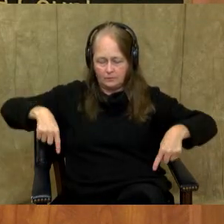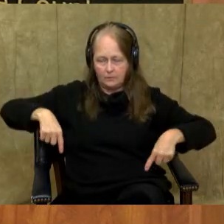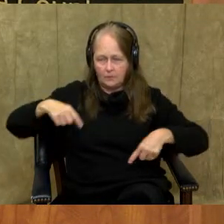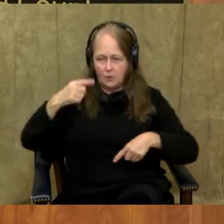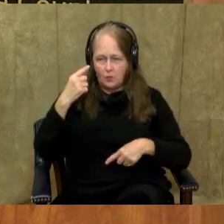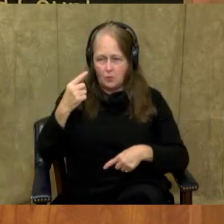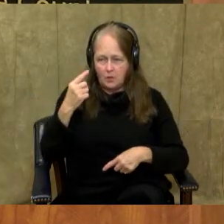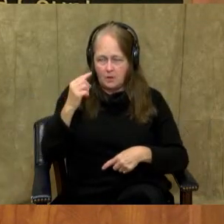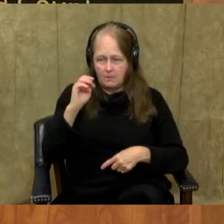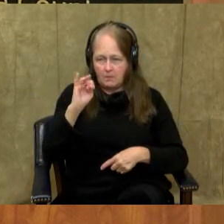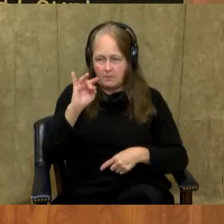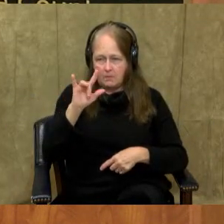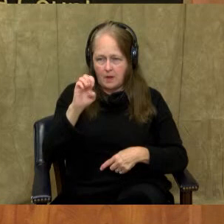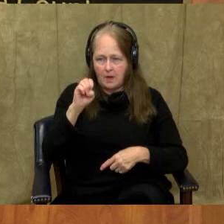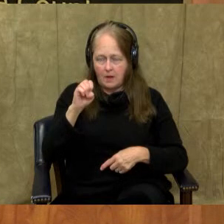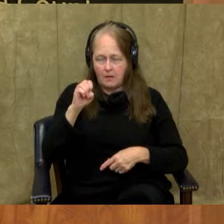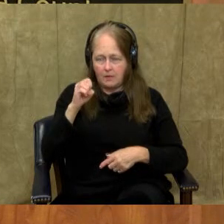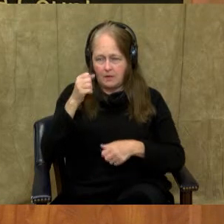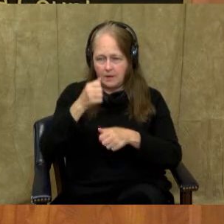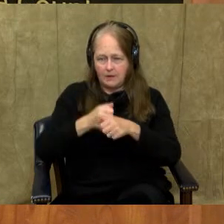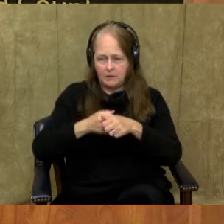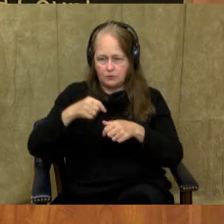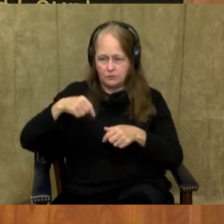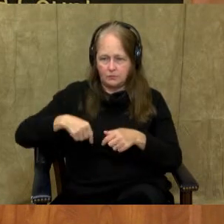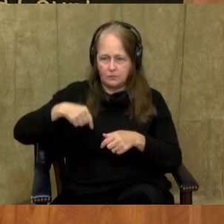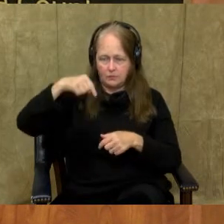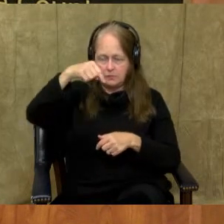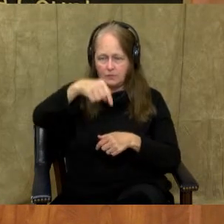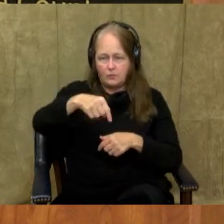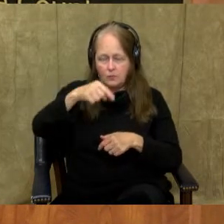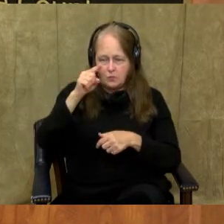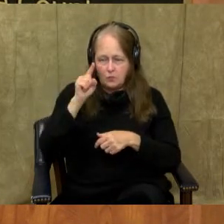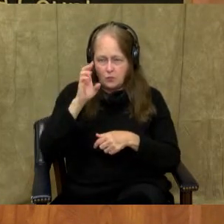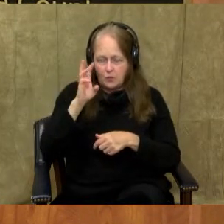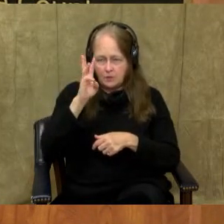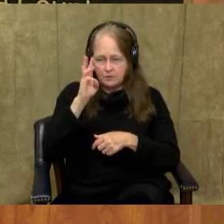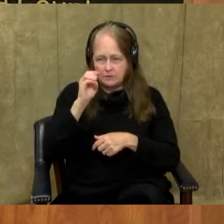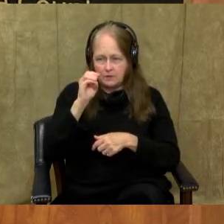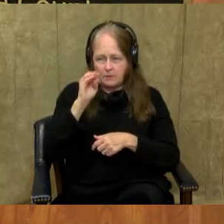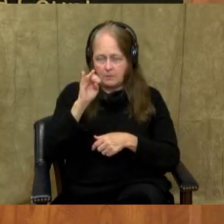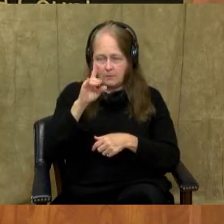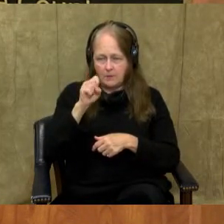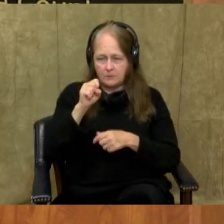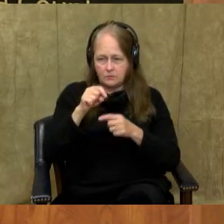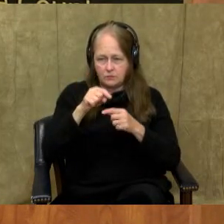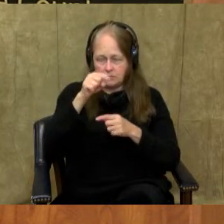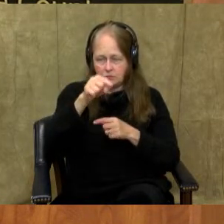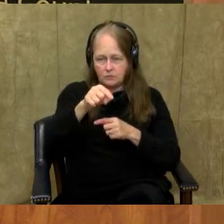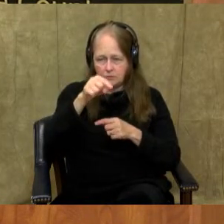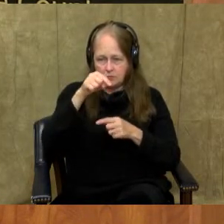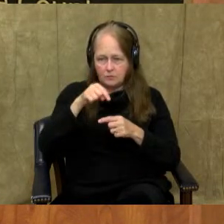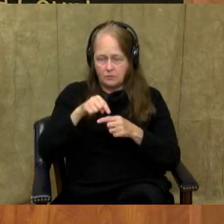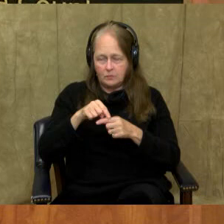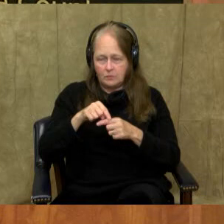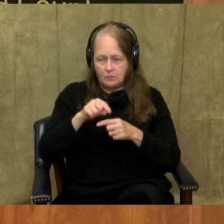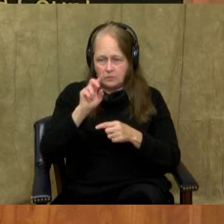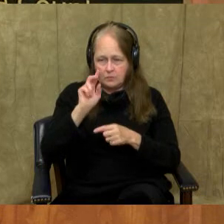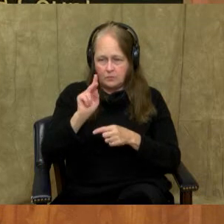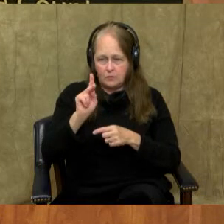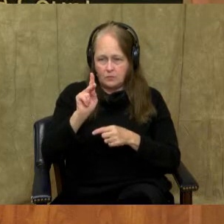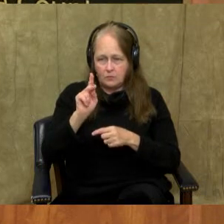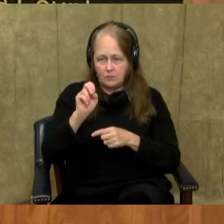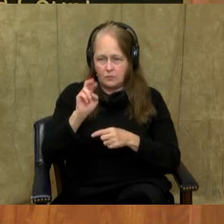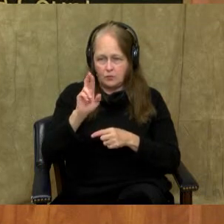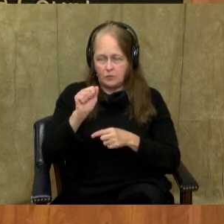1.5 miles on each side of the border. It goes for about 160 miles across the peninsula of Korea. And there is a